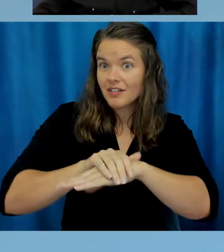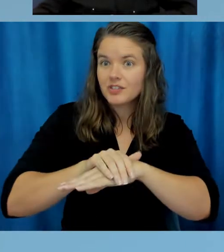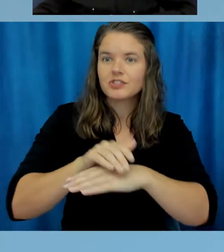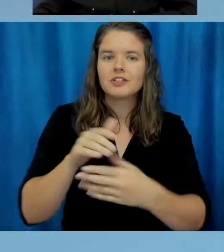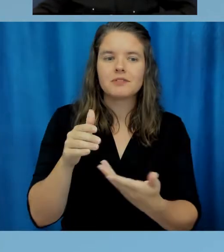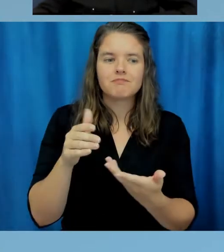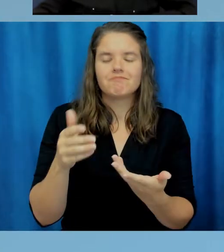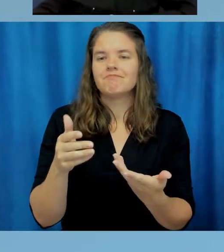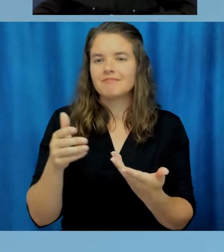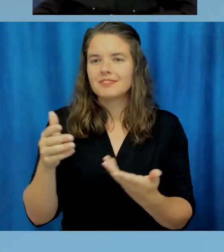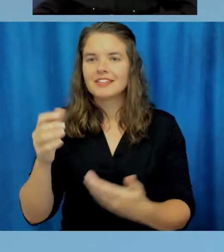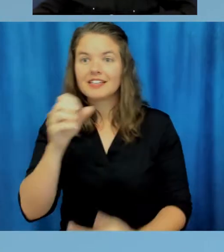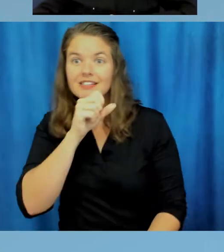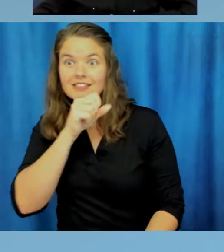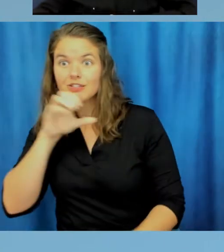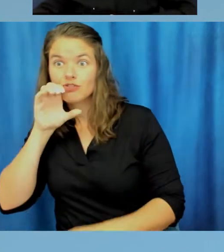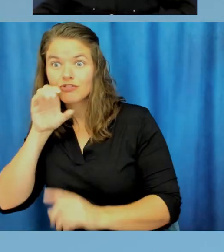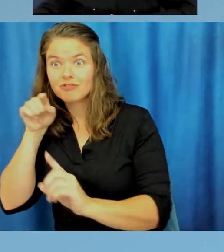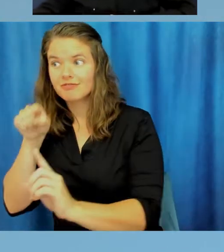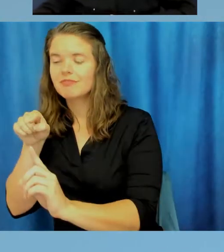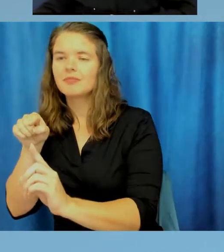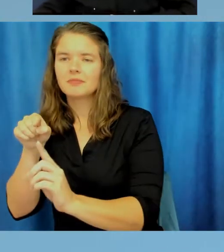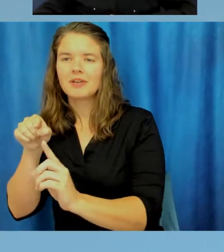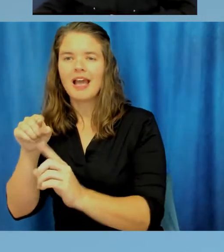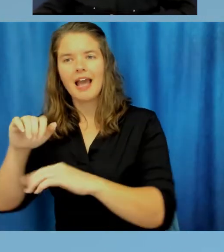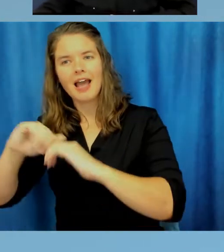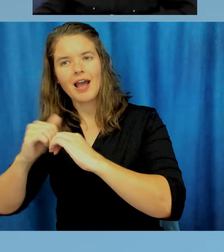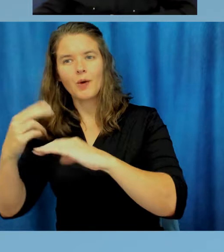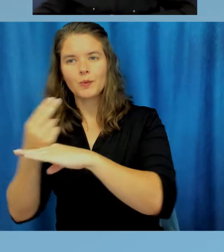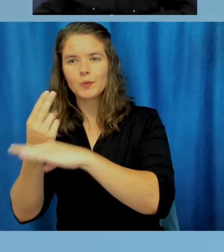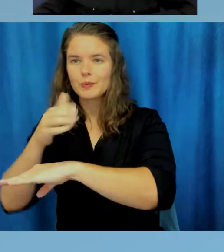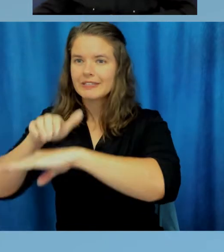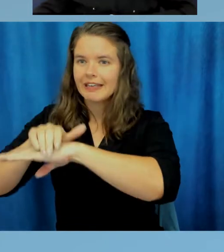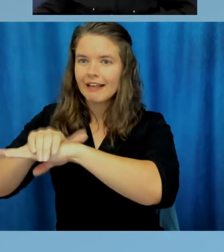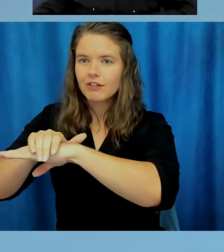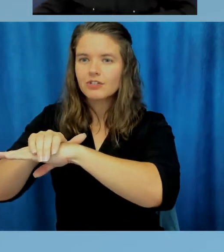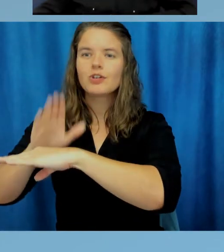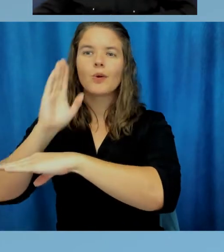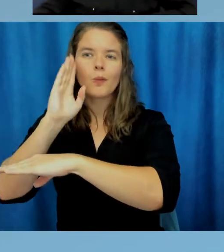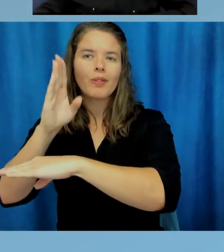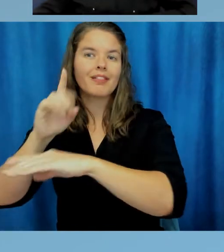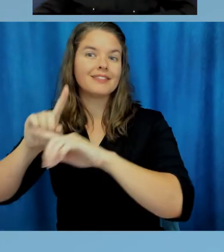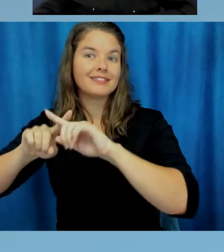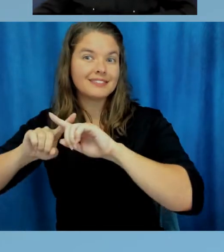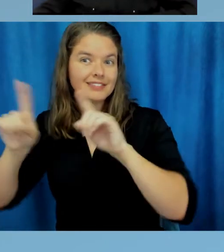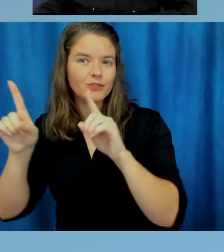sign language might look a little bit different than that of, say, a younger deaf millennial.